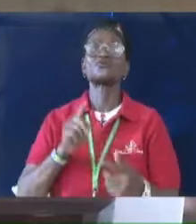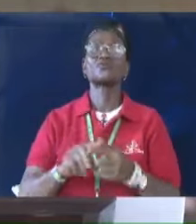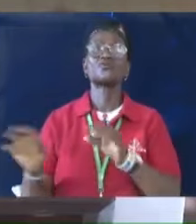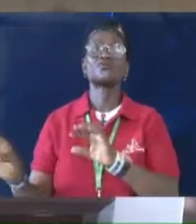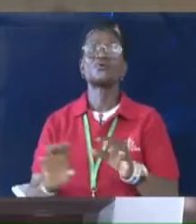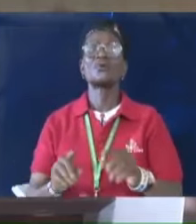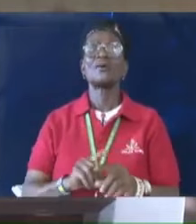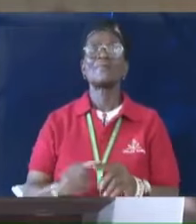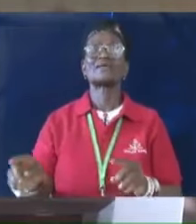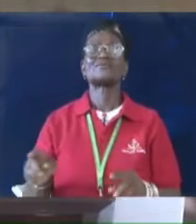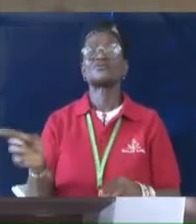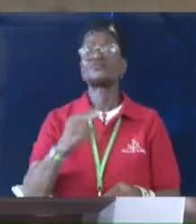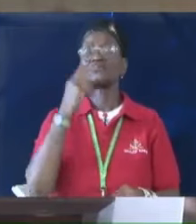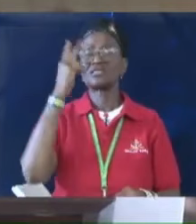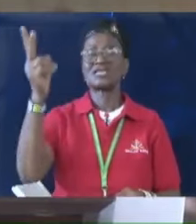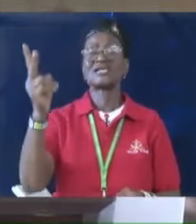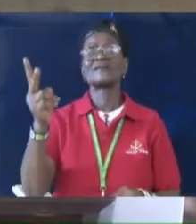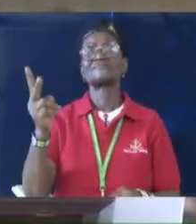But you see,